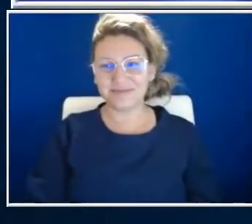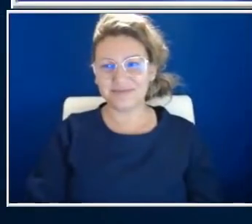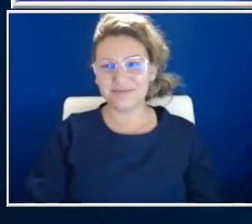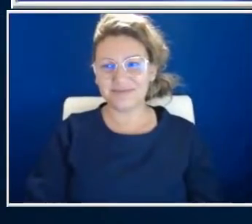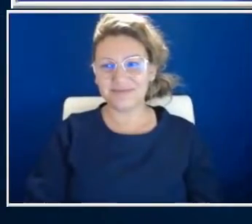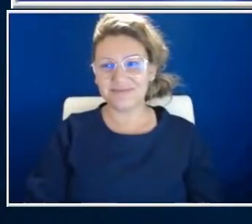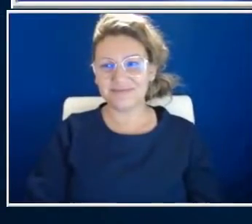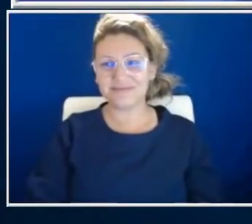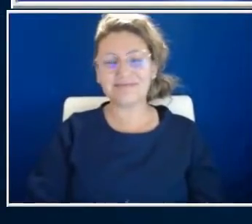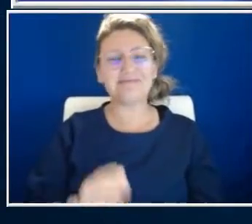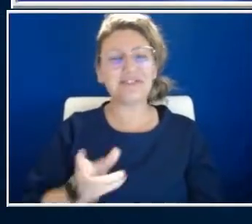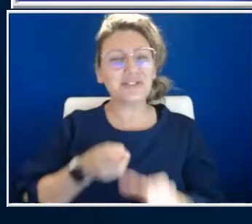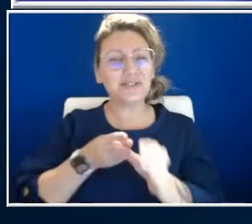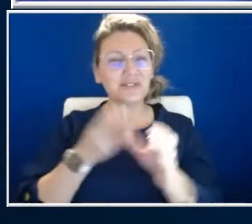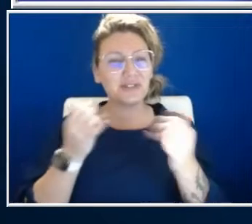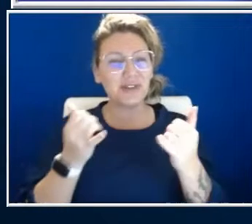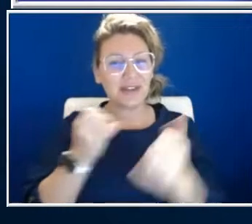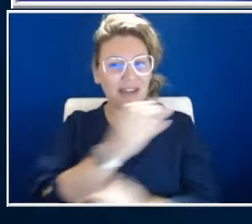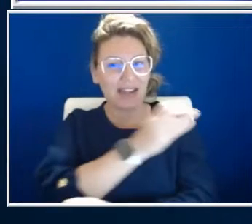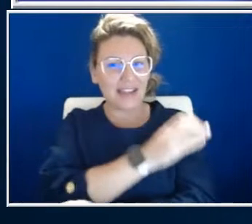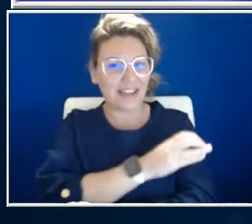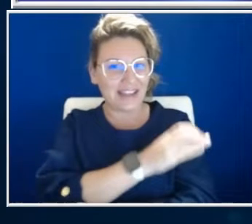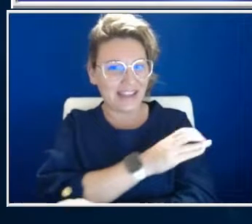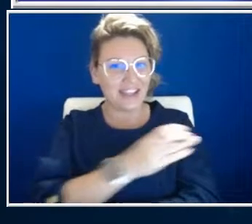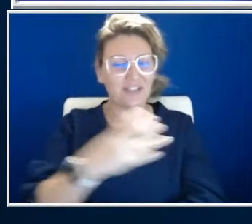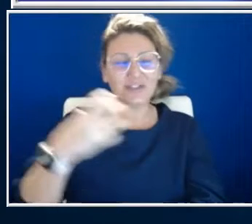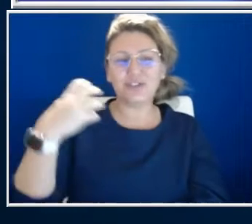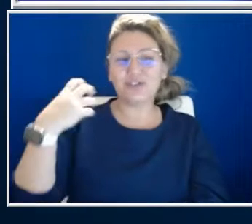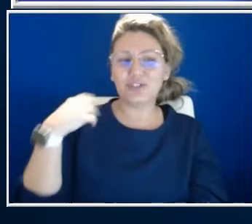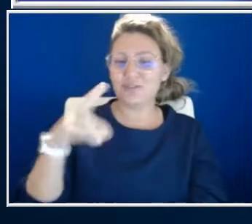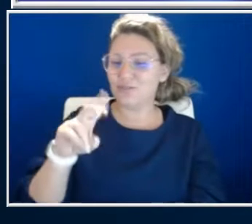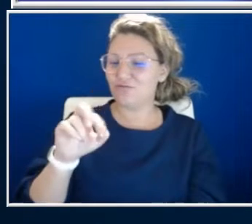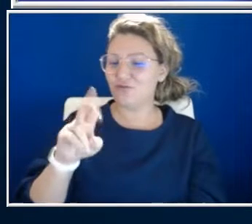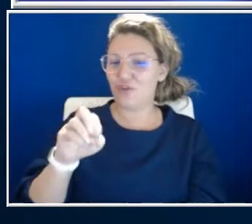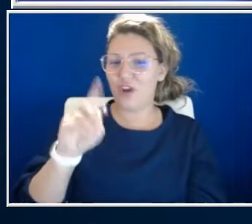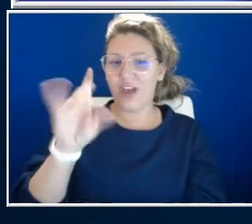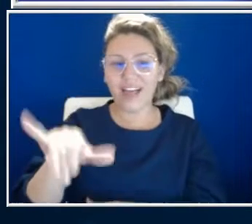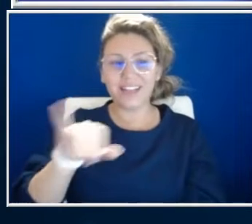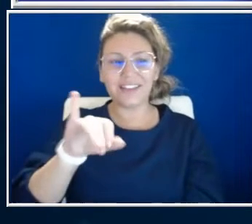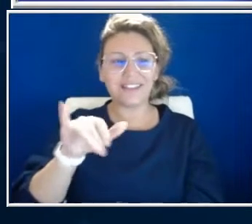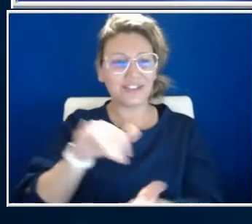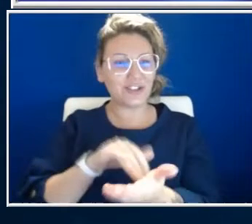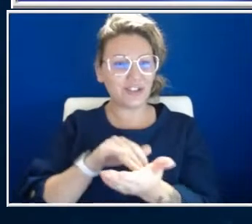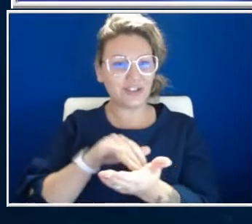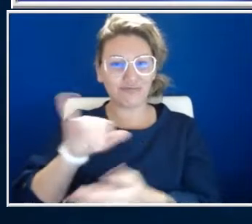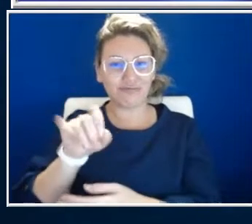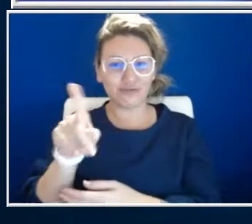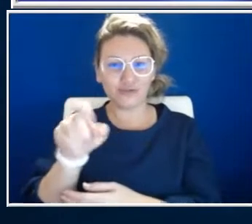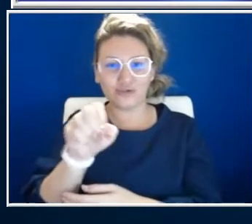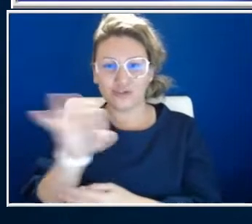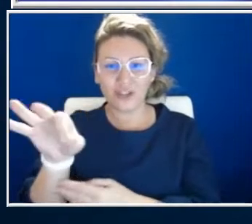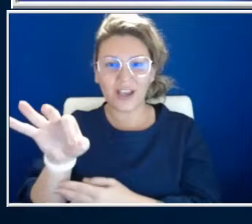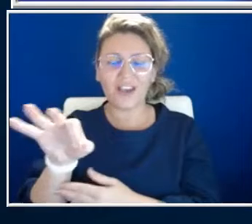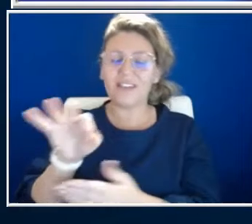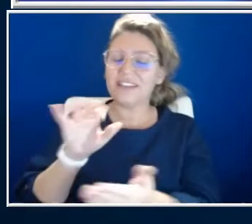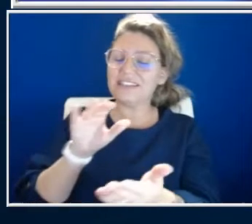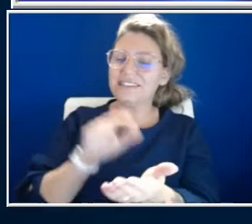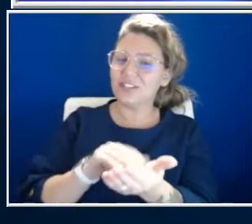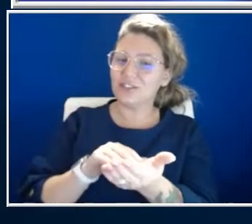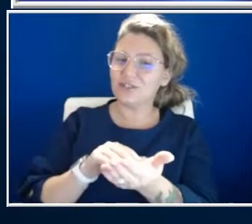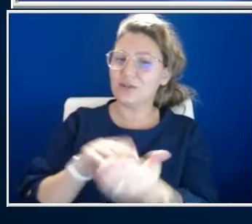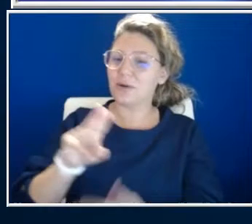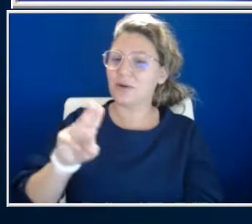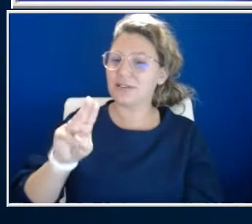And we are joined now by Clinical Service Chief of Urology, Dr. Jeff Holzberlein, Surgical Urologist, Dr. Danica May, and Dr. Sean Kumer,